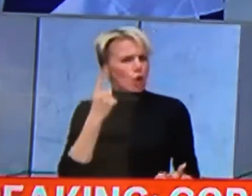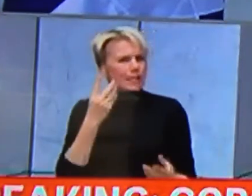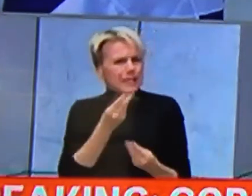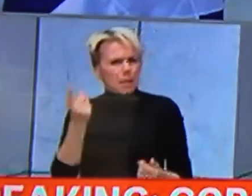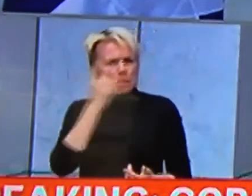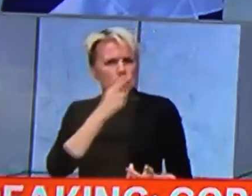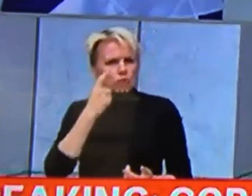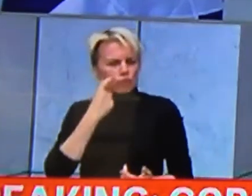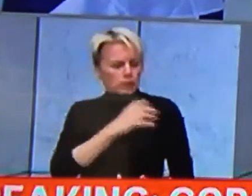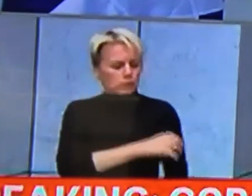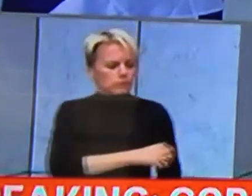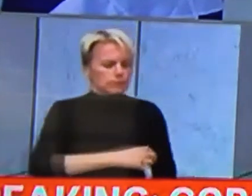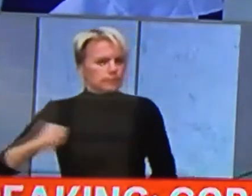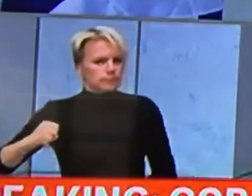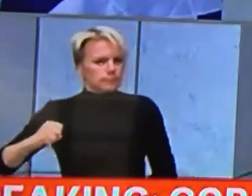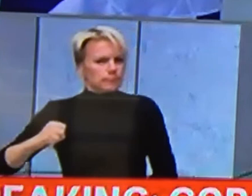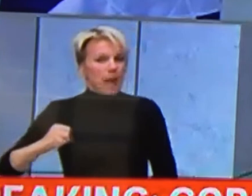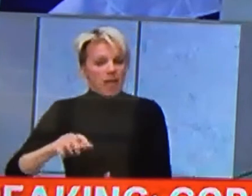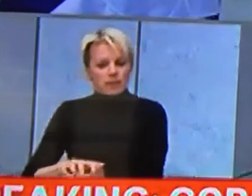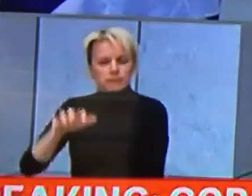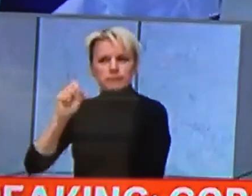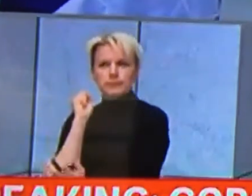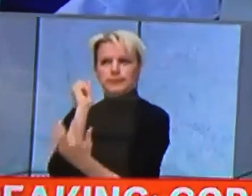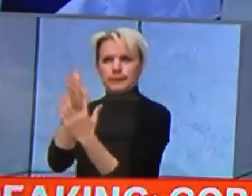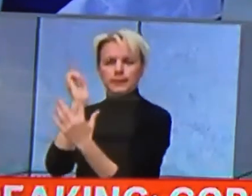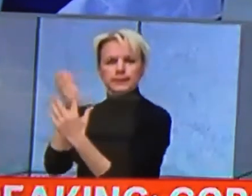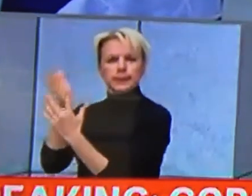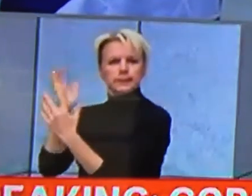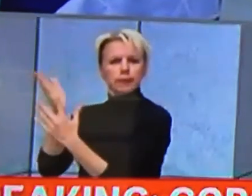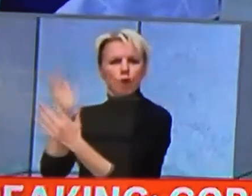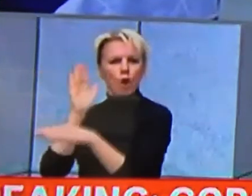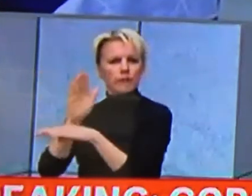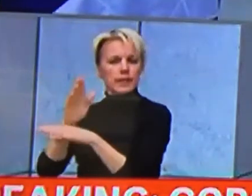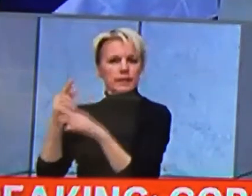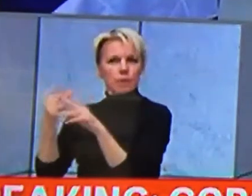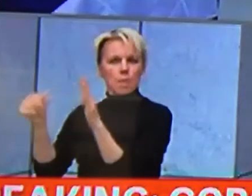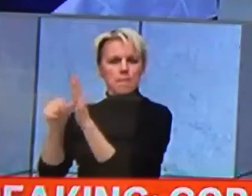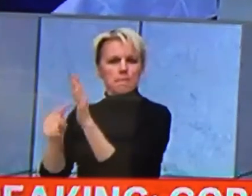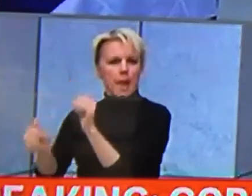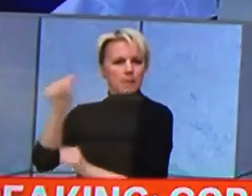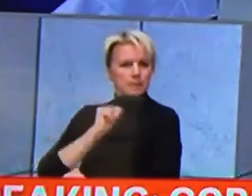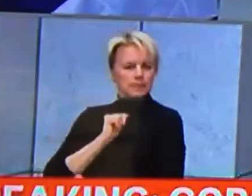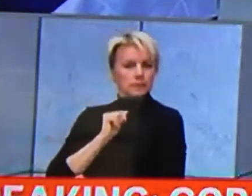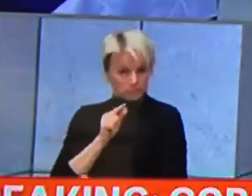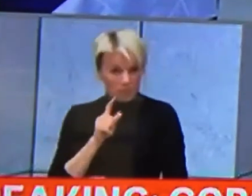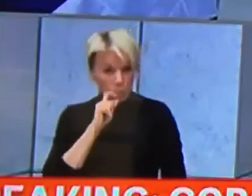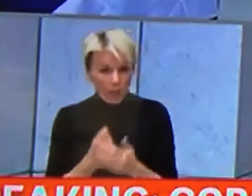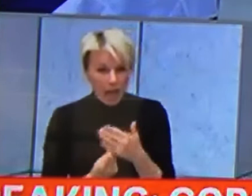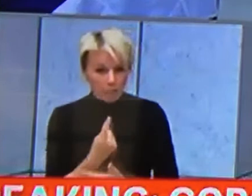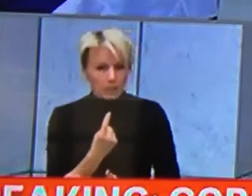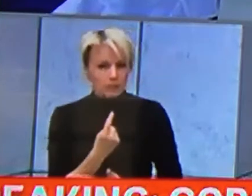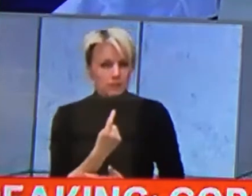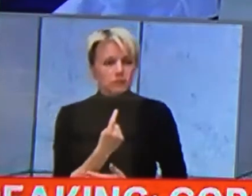you flagged it earlier in the week that there might be measures being put in place. How far away are those? And if I may, Professor Murphy, in April, when all